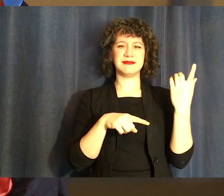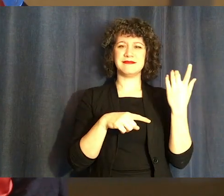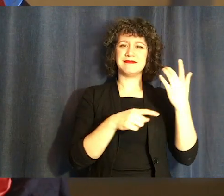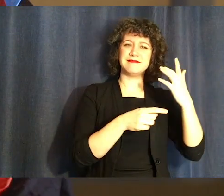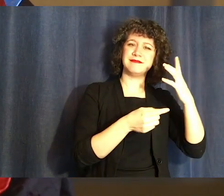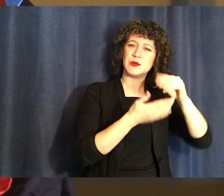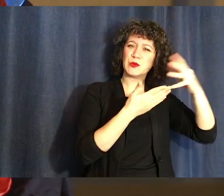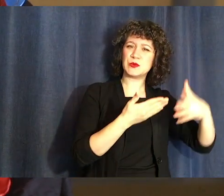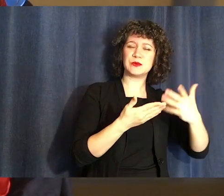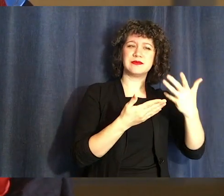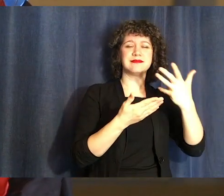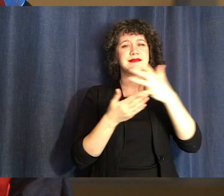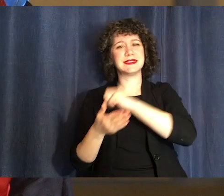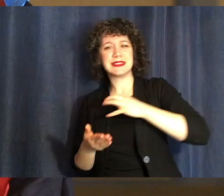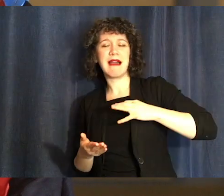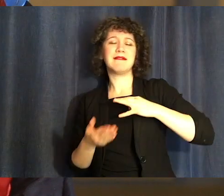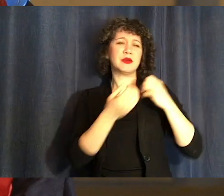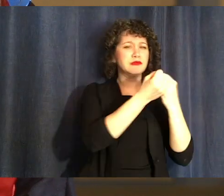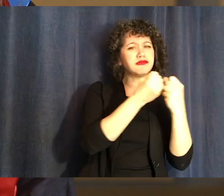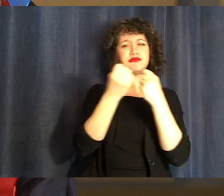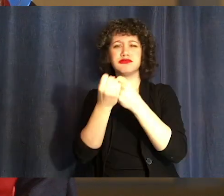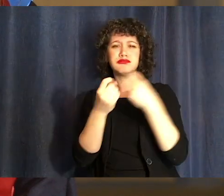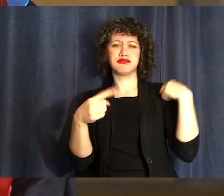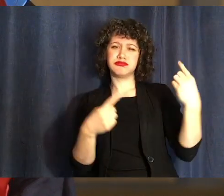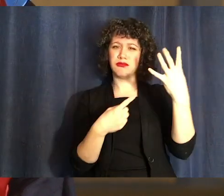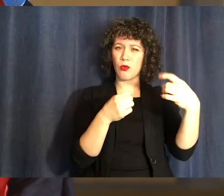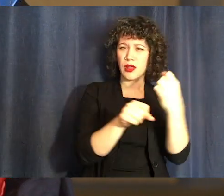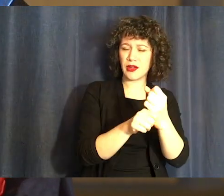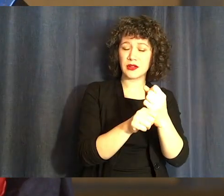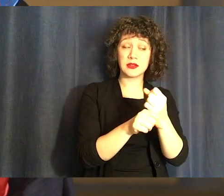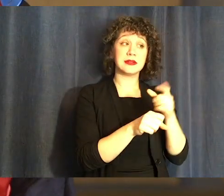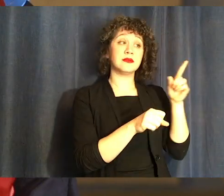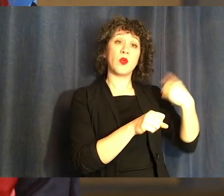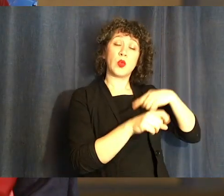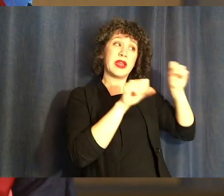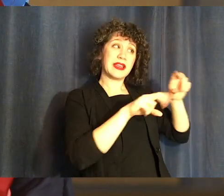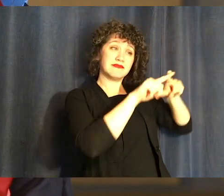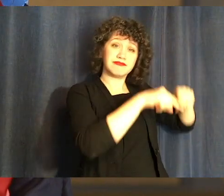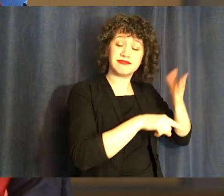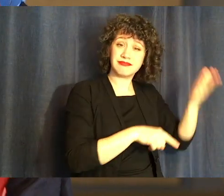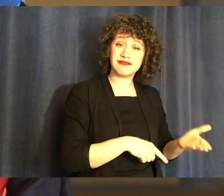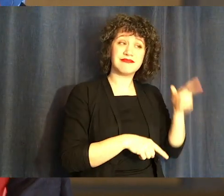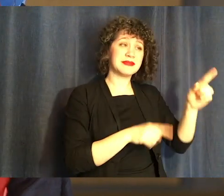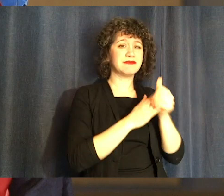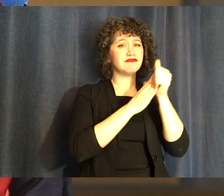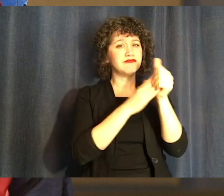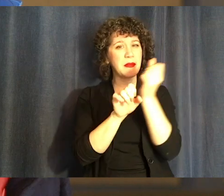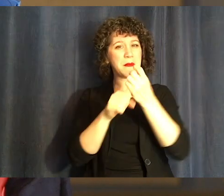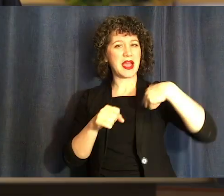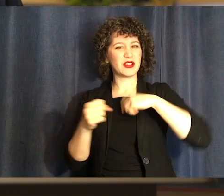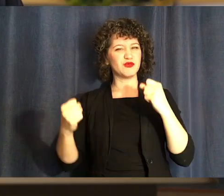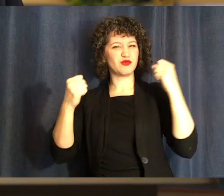staff alike. He became someone that we could all count on, and his leadership made us all stronger. Ladies and gentlemen, Mr. Eli Knapp.